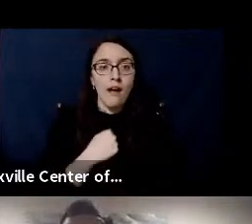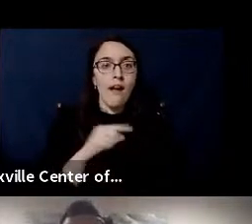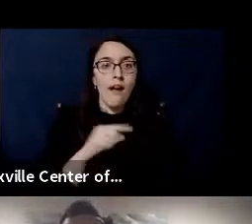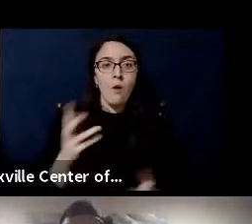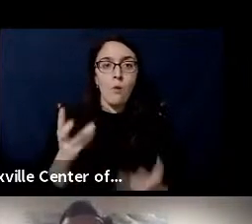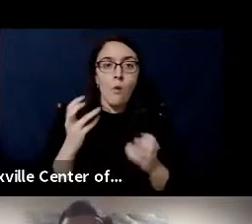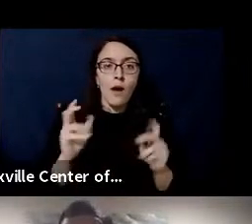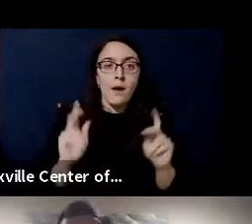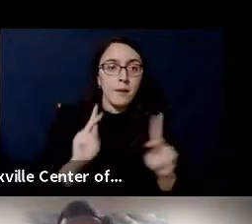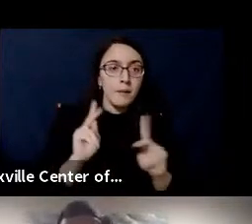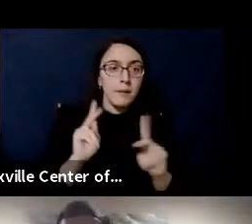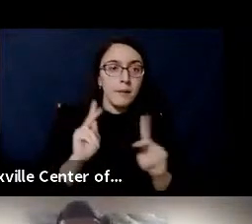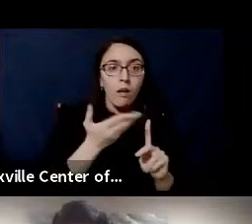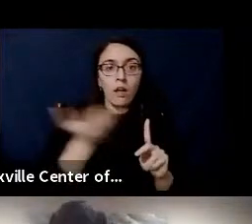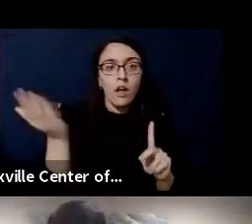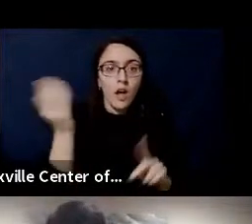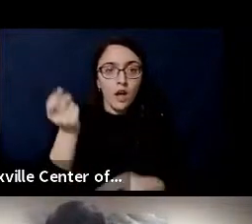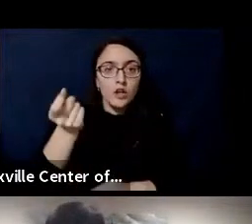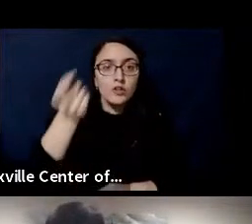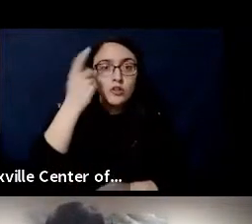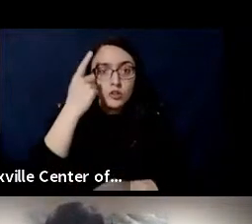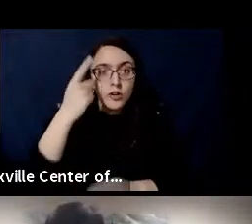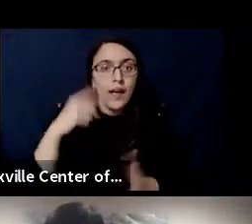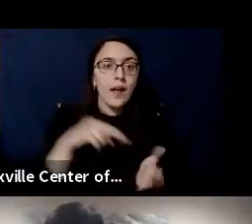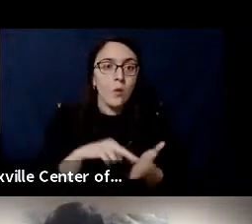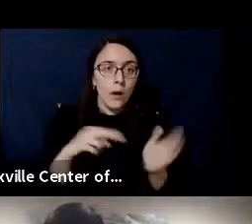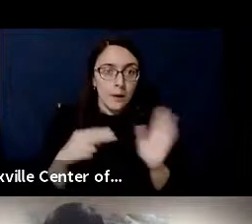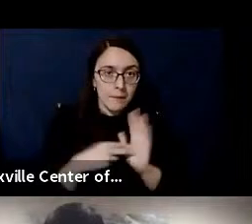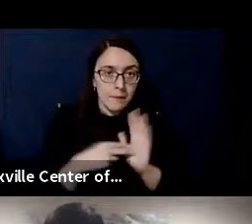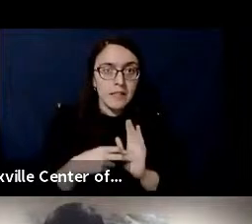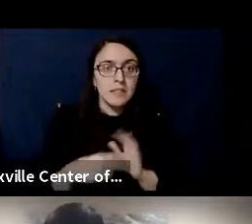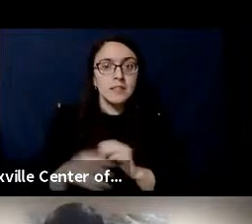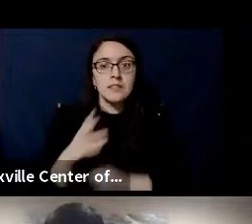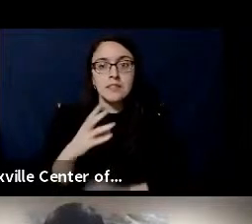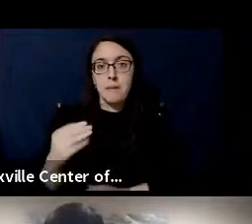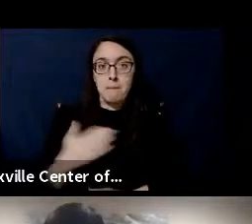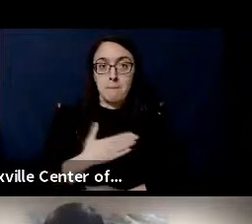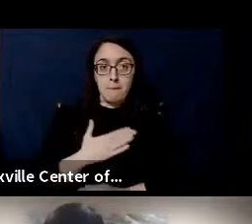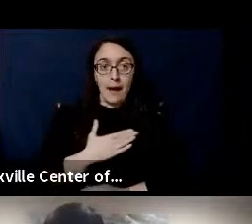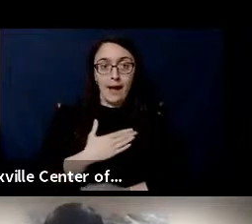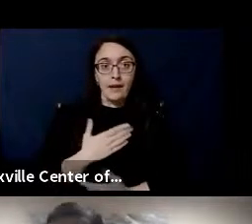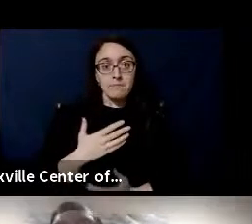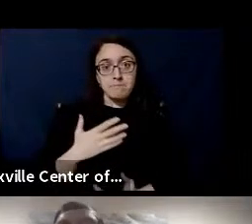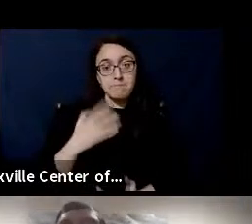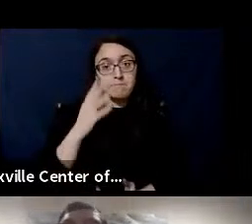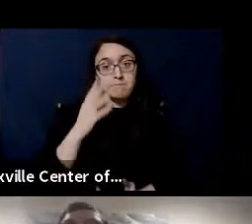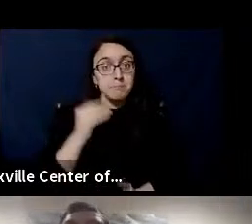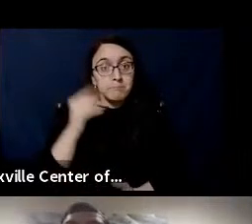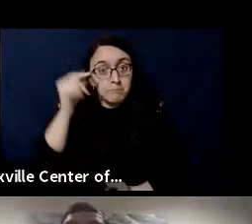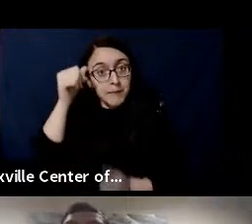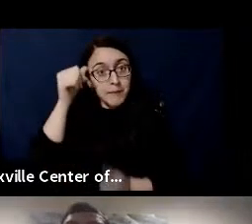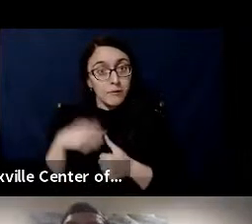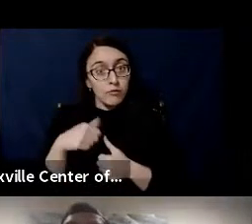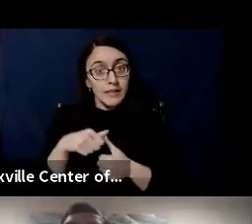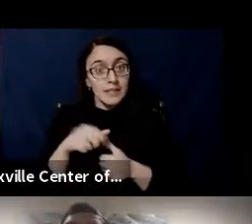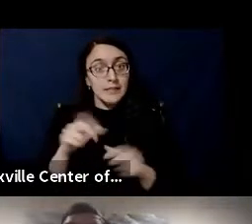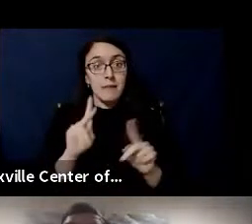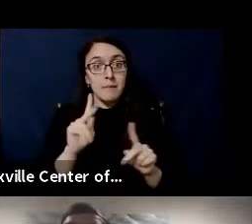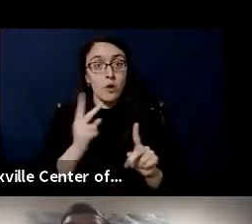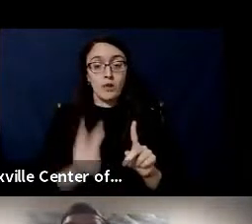want the public to understand what it means, and my personal memories of people looking up at me for the last